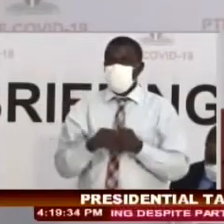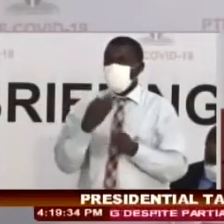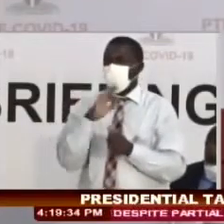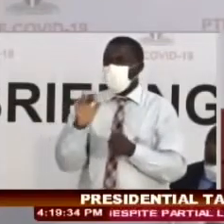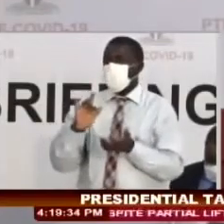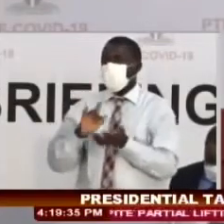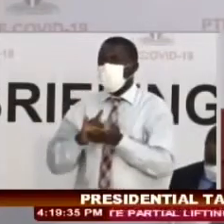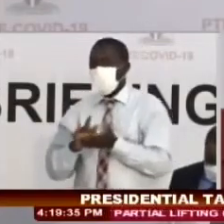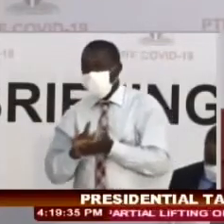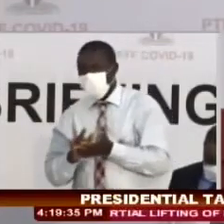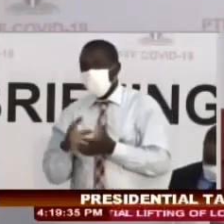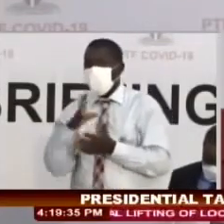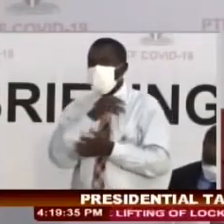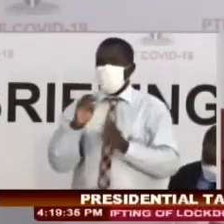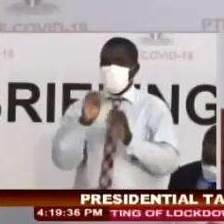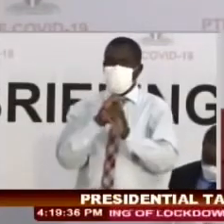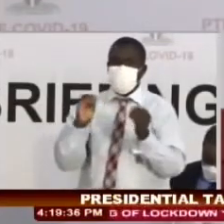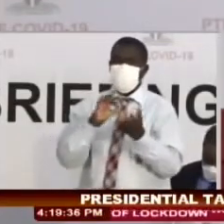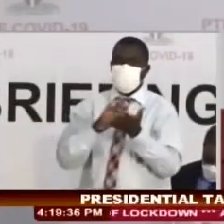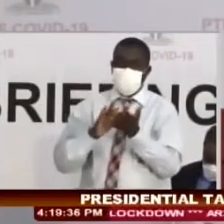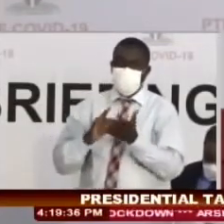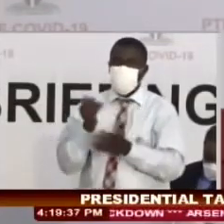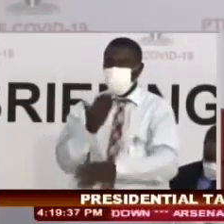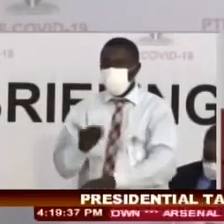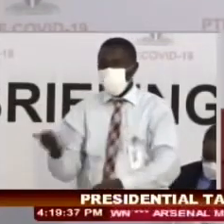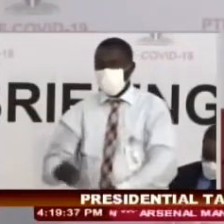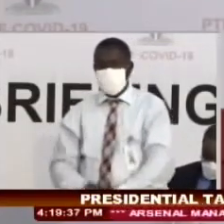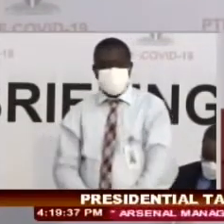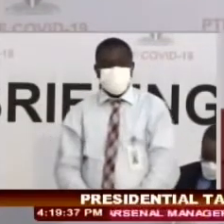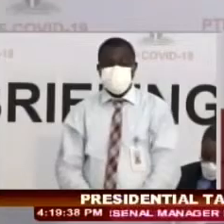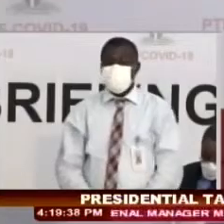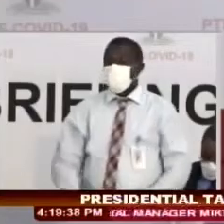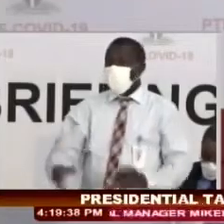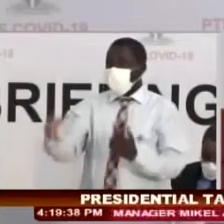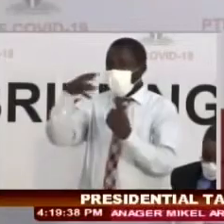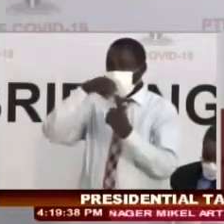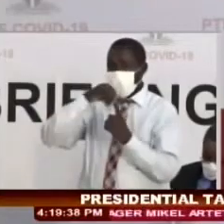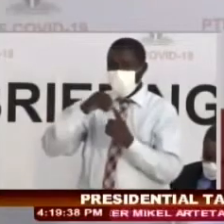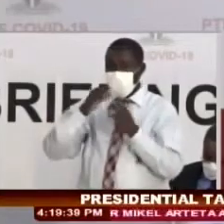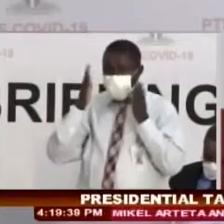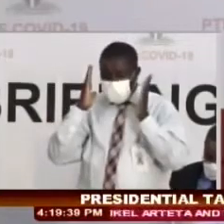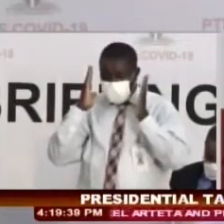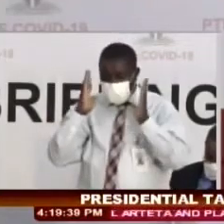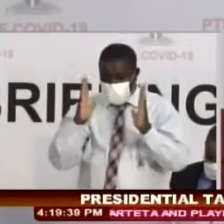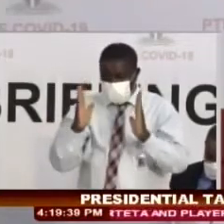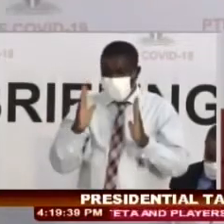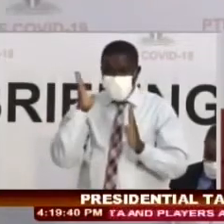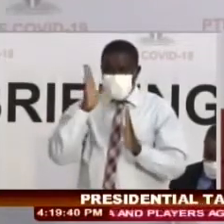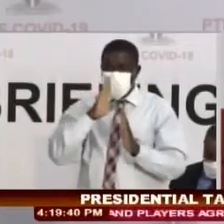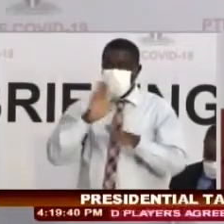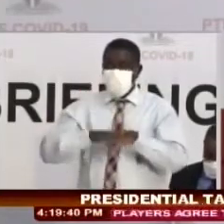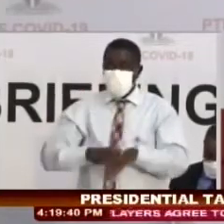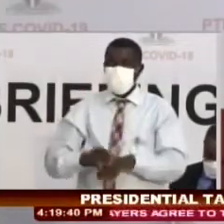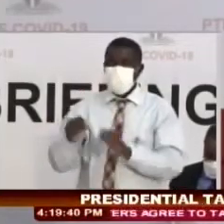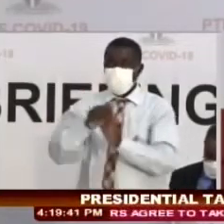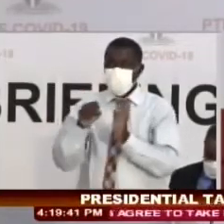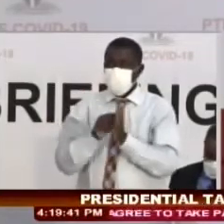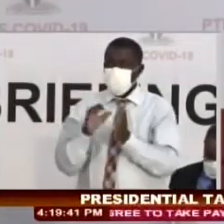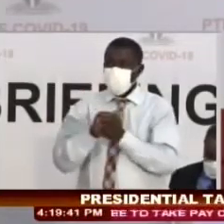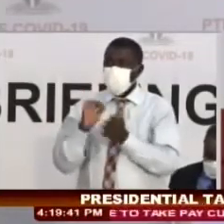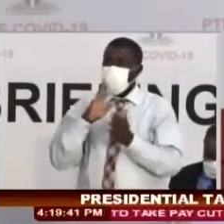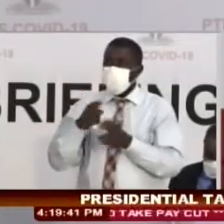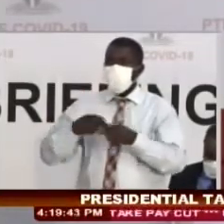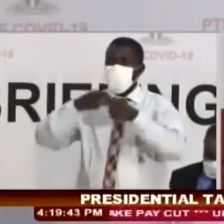6, particular attention is to be focused on some states with heavy burden, particularly now on our